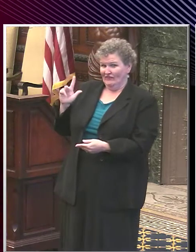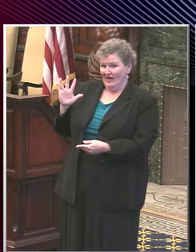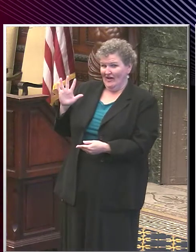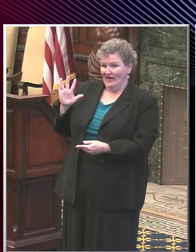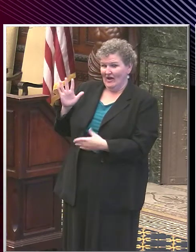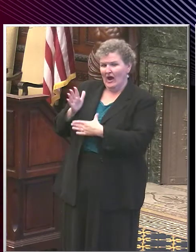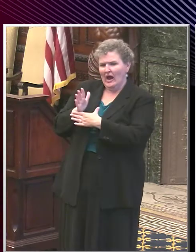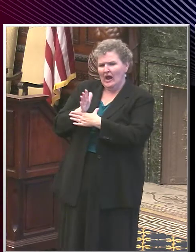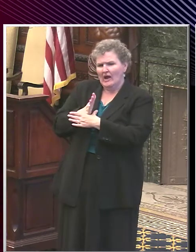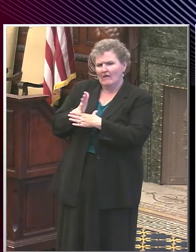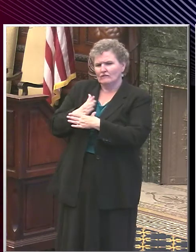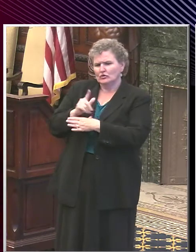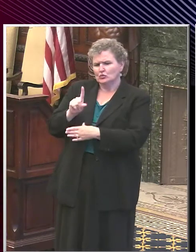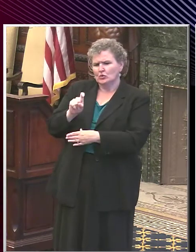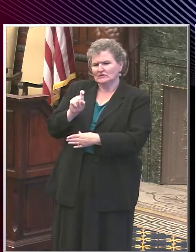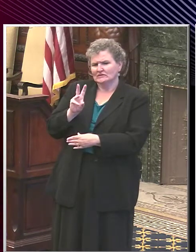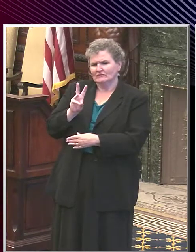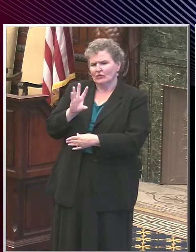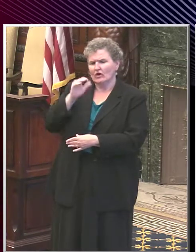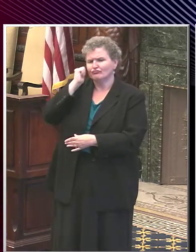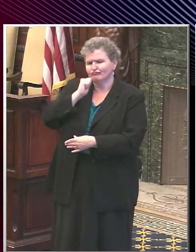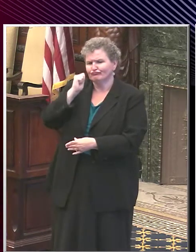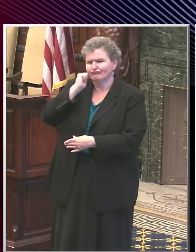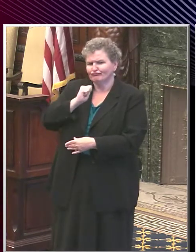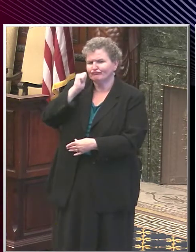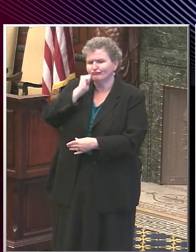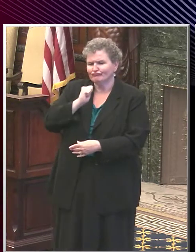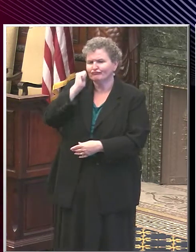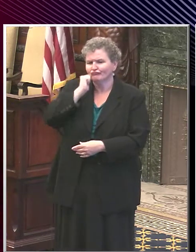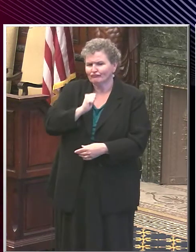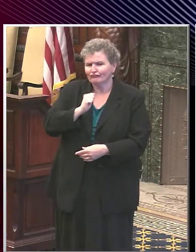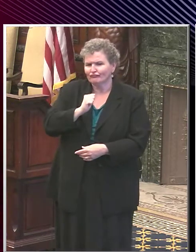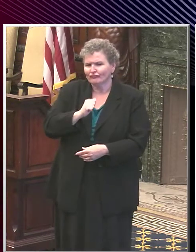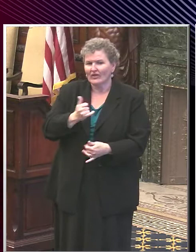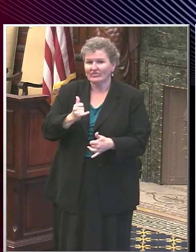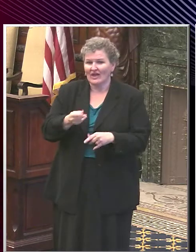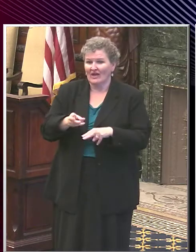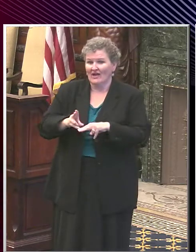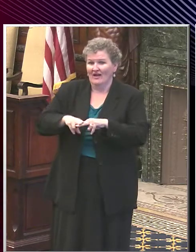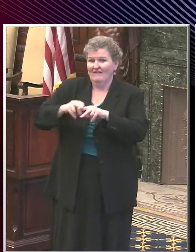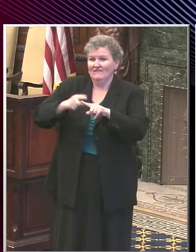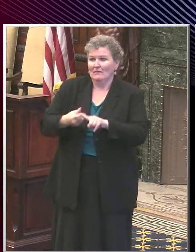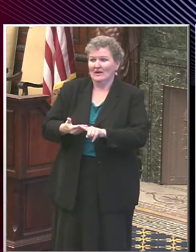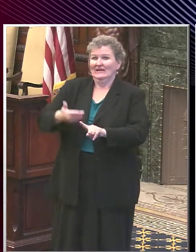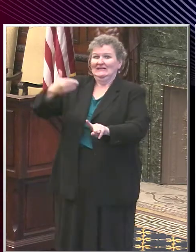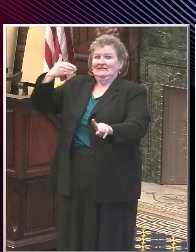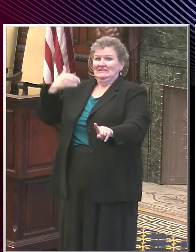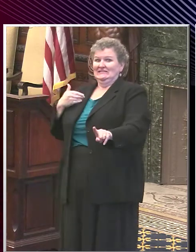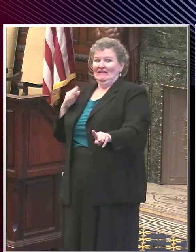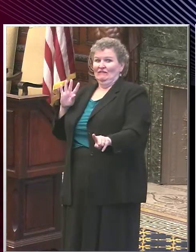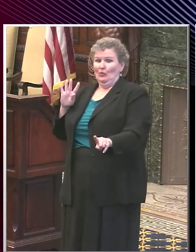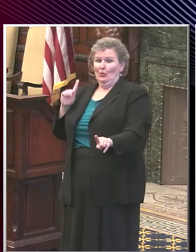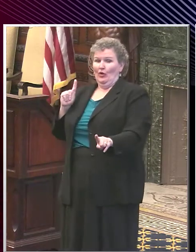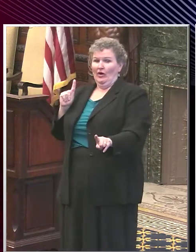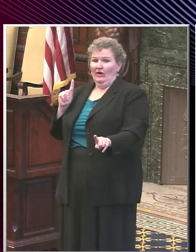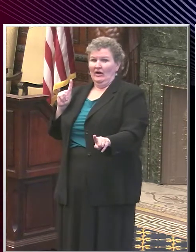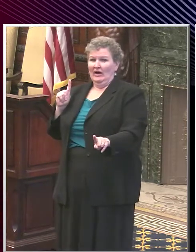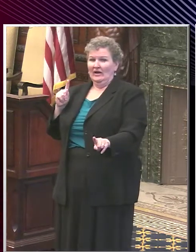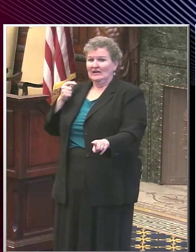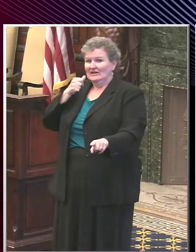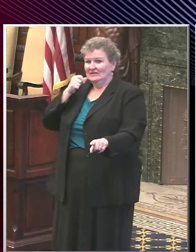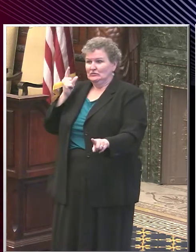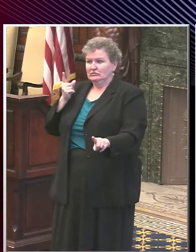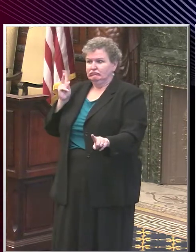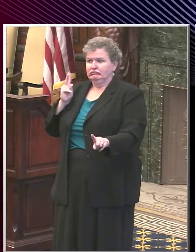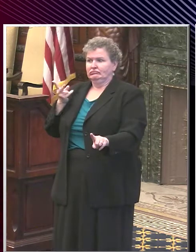164 cases per day, so high case counts throughout the week. That's up from 141 cases per day the week before that, and